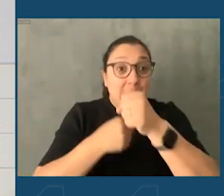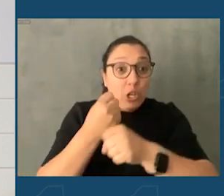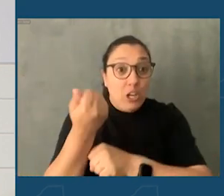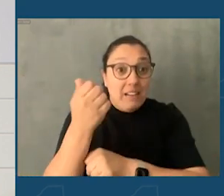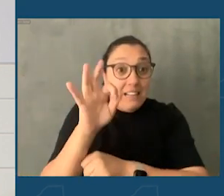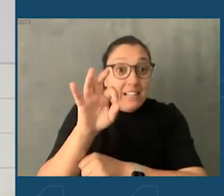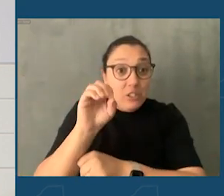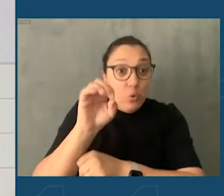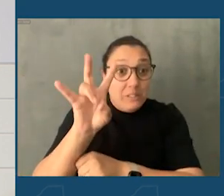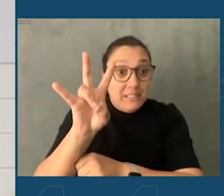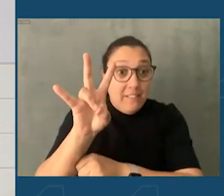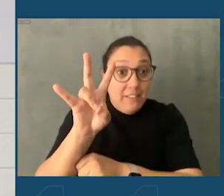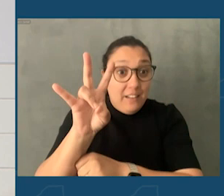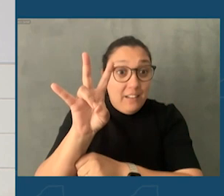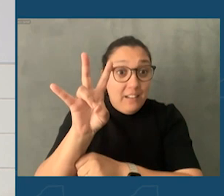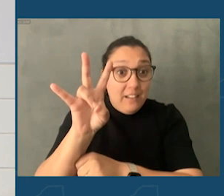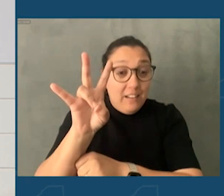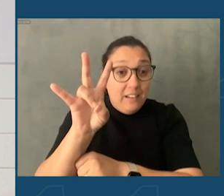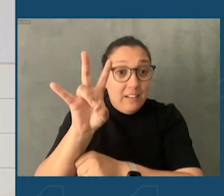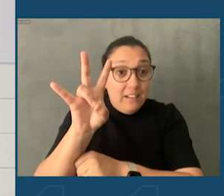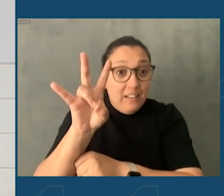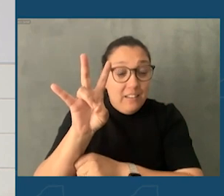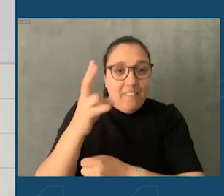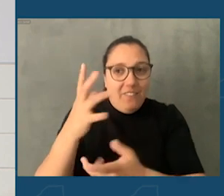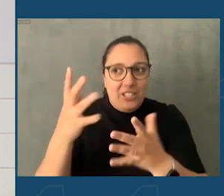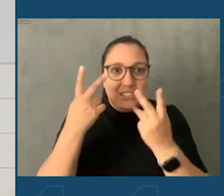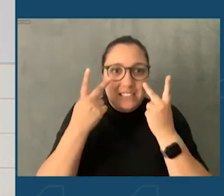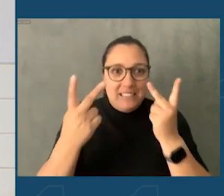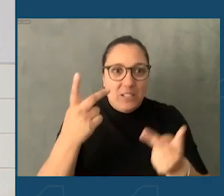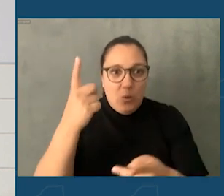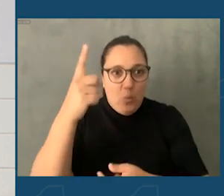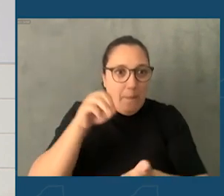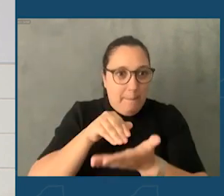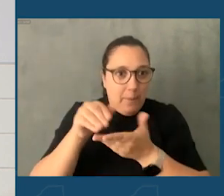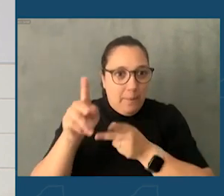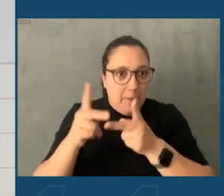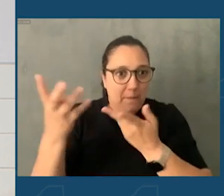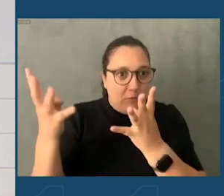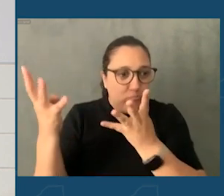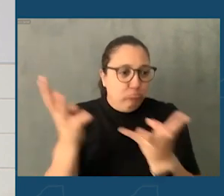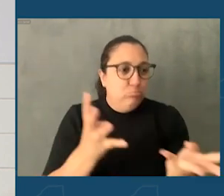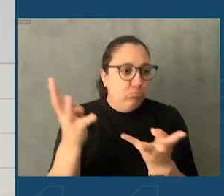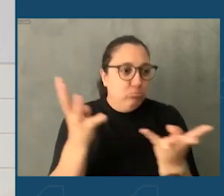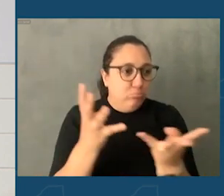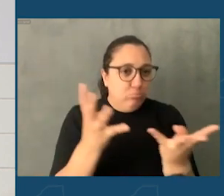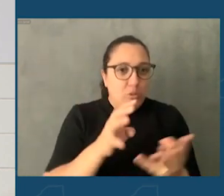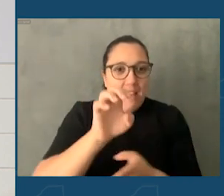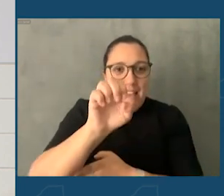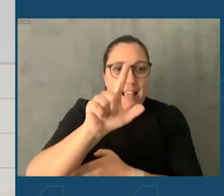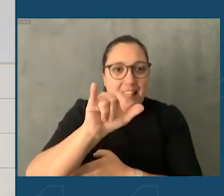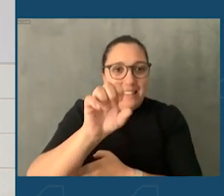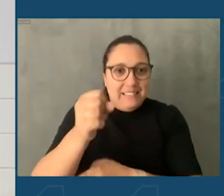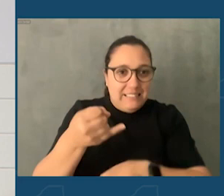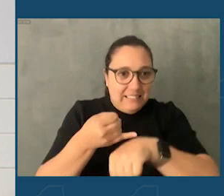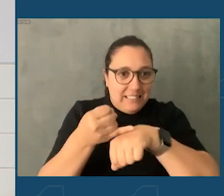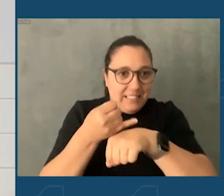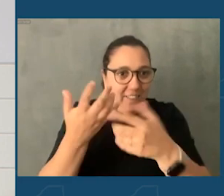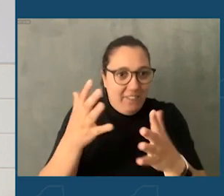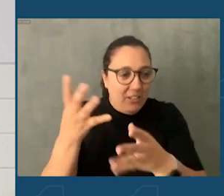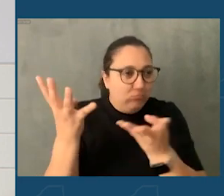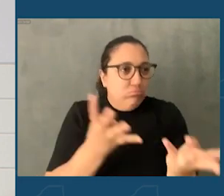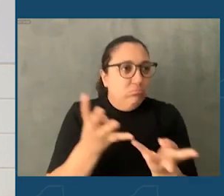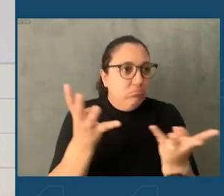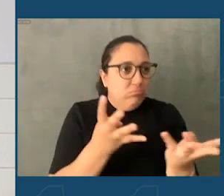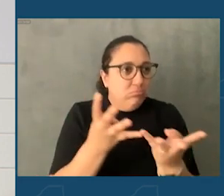call Ellis Island, also called the Island of Hope, the Island of Opportunity. That hope did not